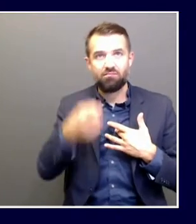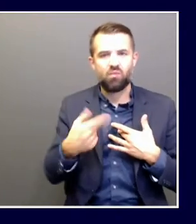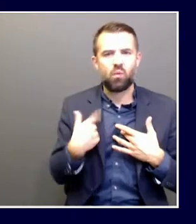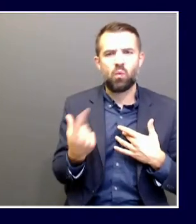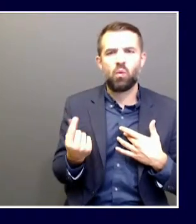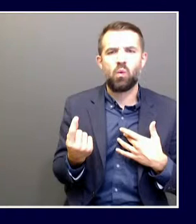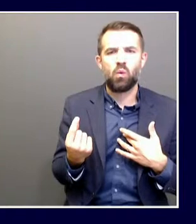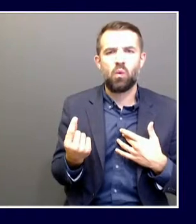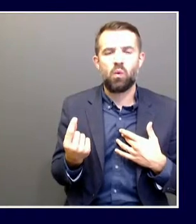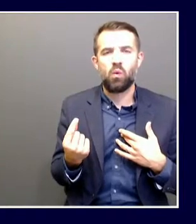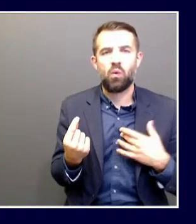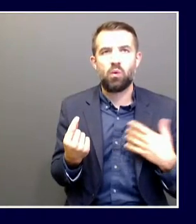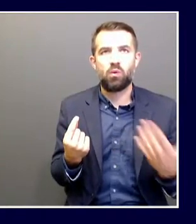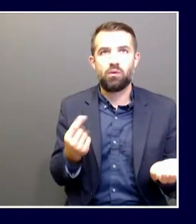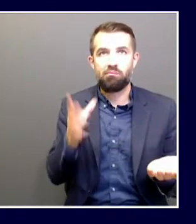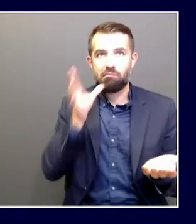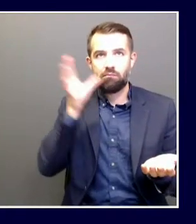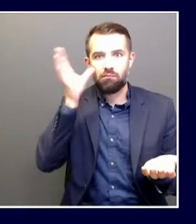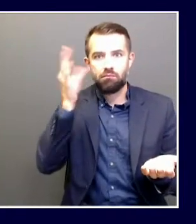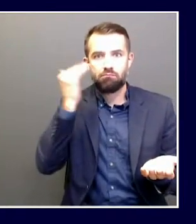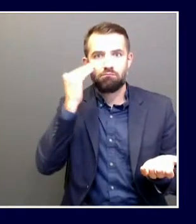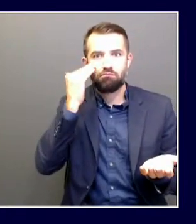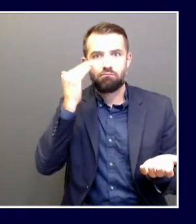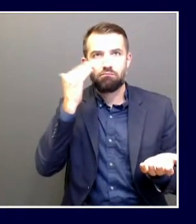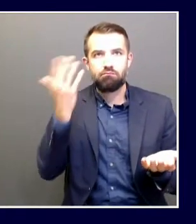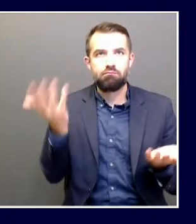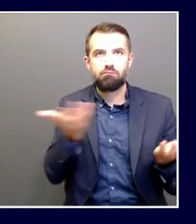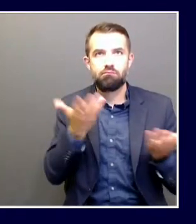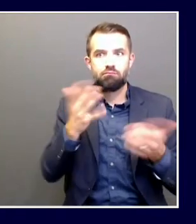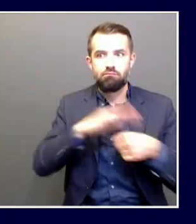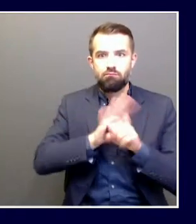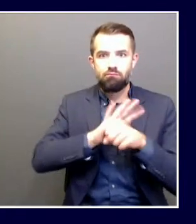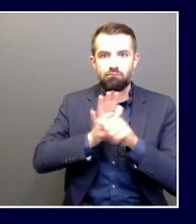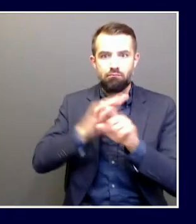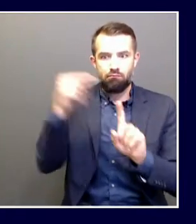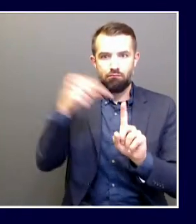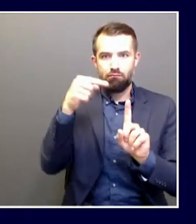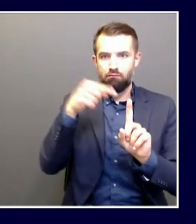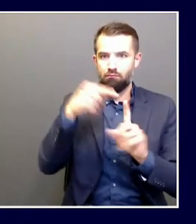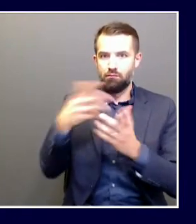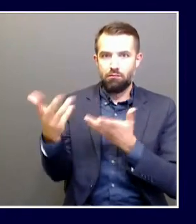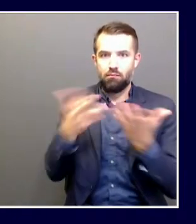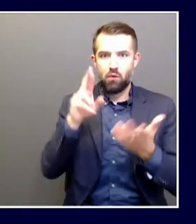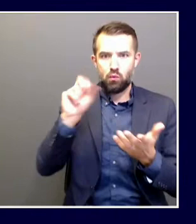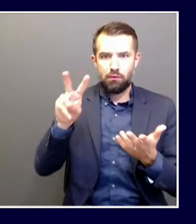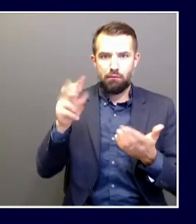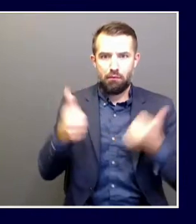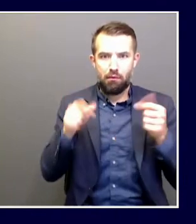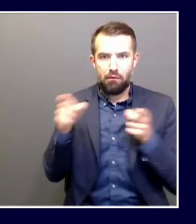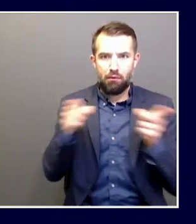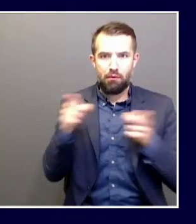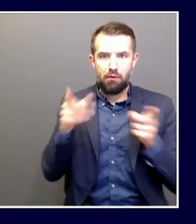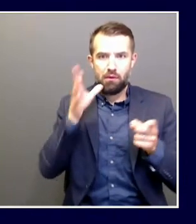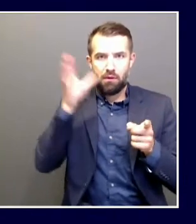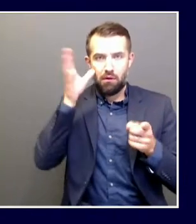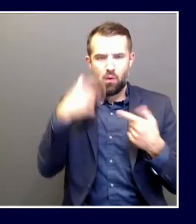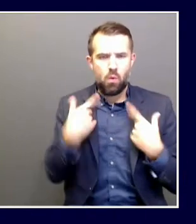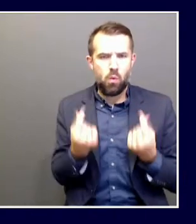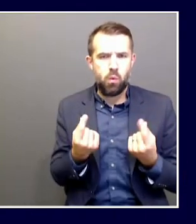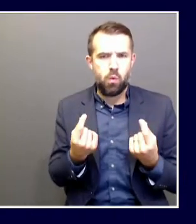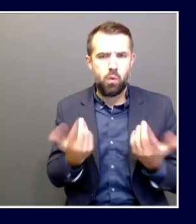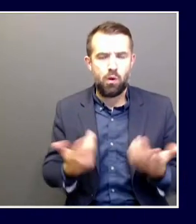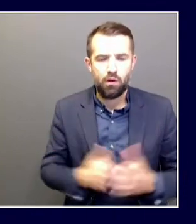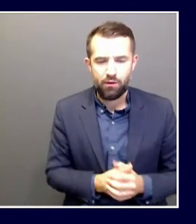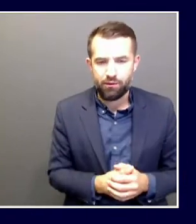heightened awareness, not only with coronavirus, but also RSV? So that's a really